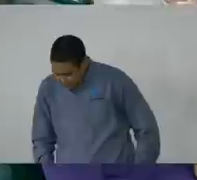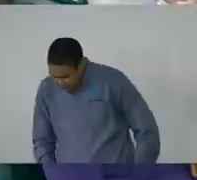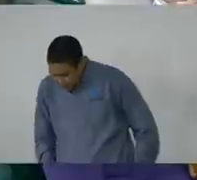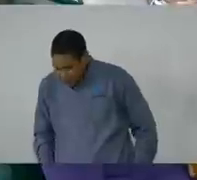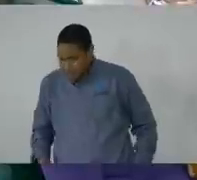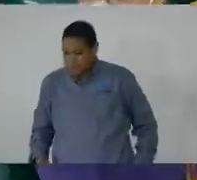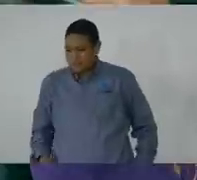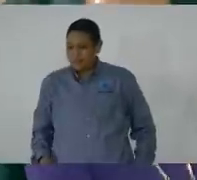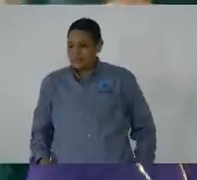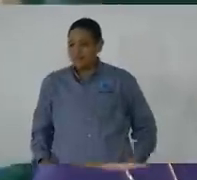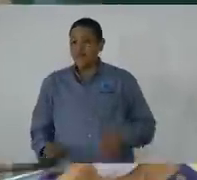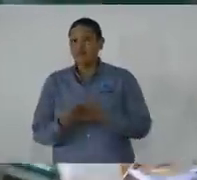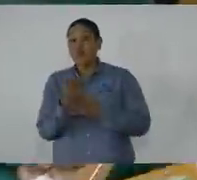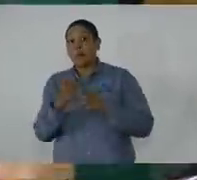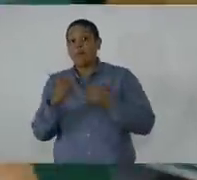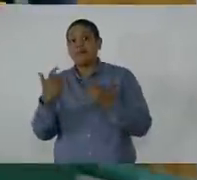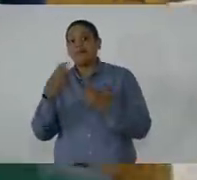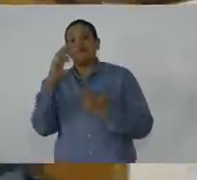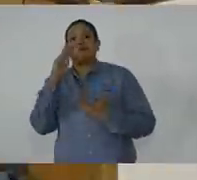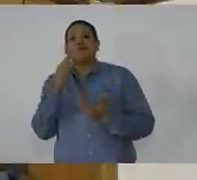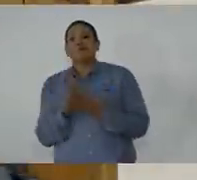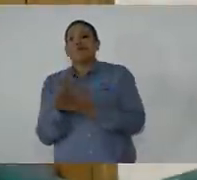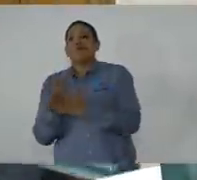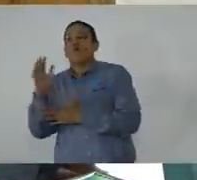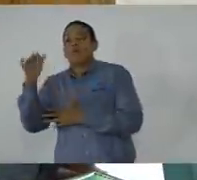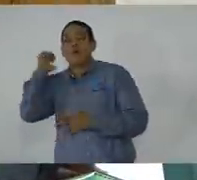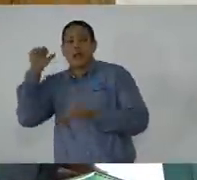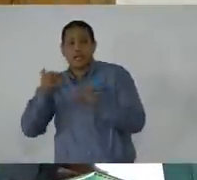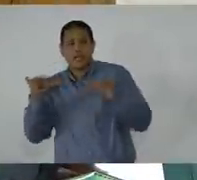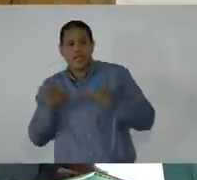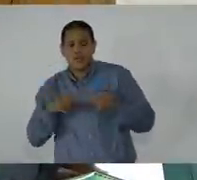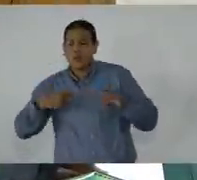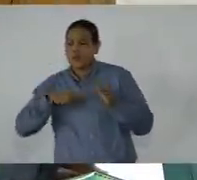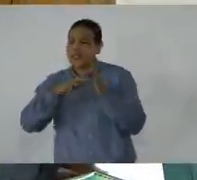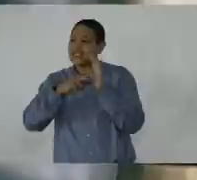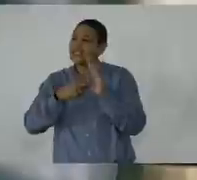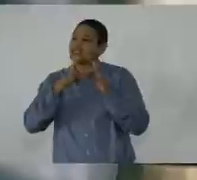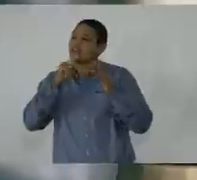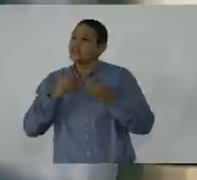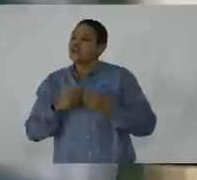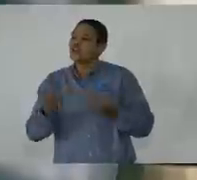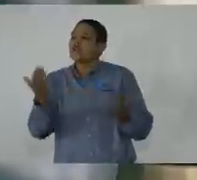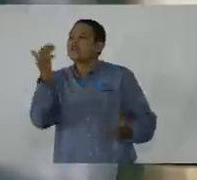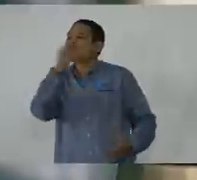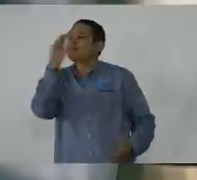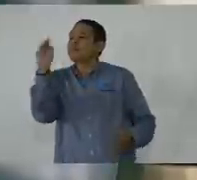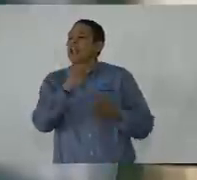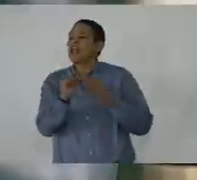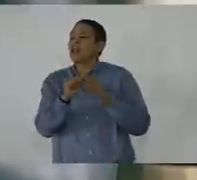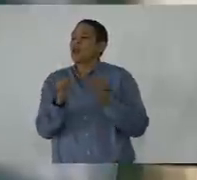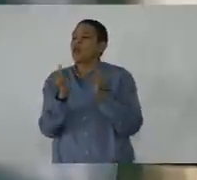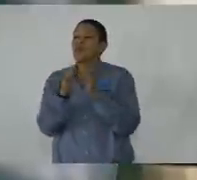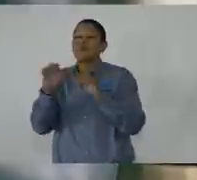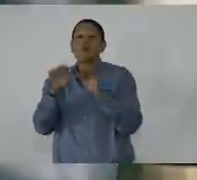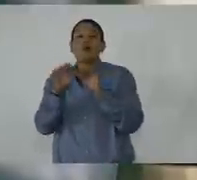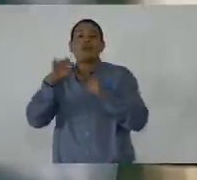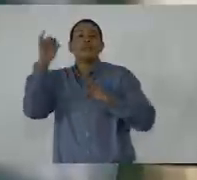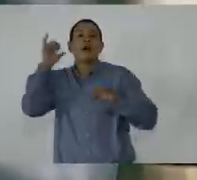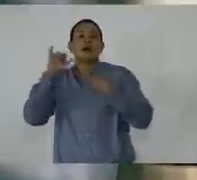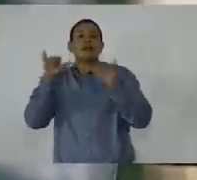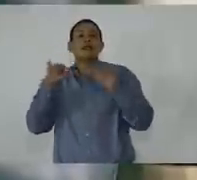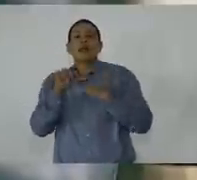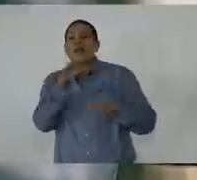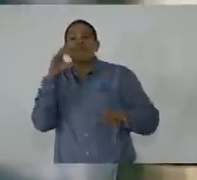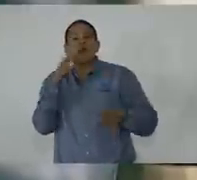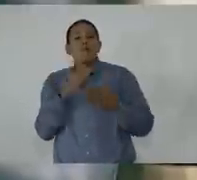Yes. And so, Madam Speaker, we intend to distribute some $15 million worth of backyard farms and more